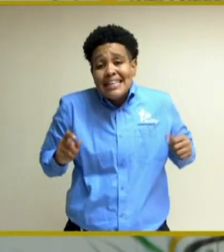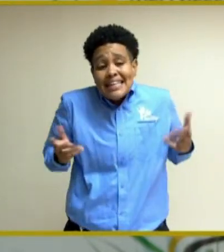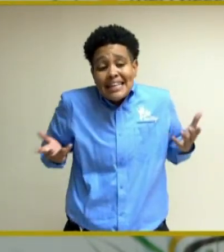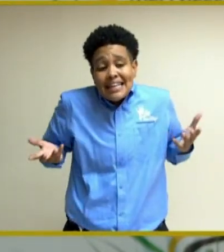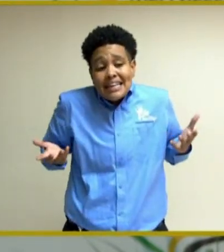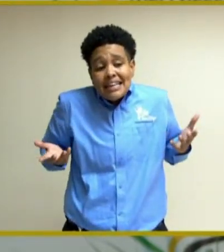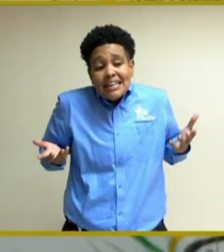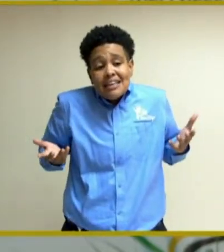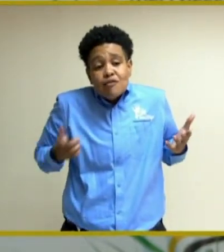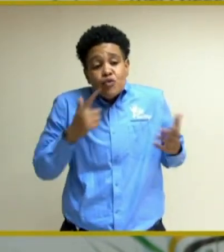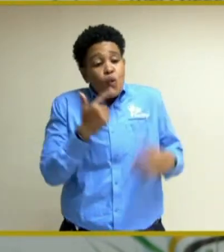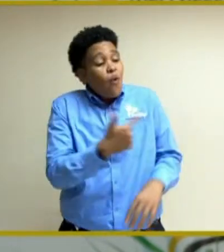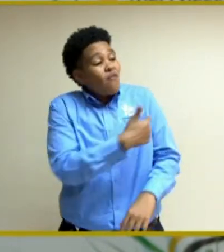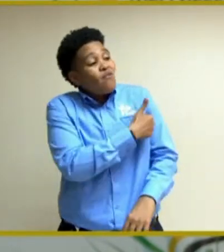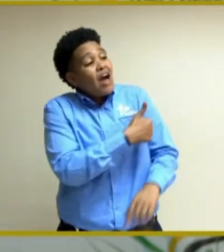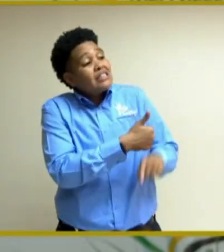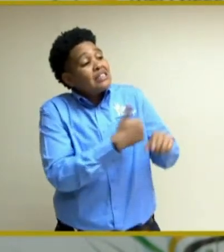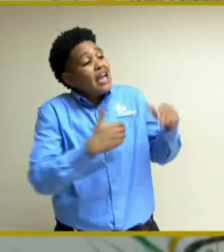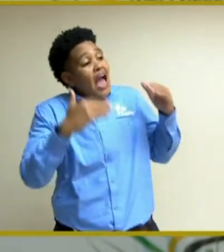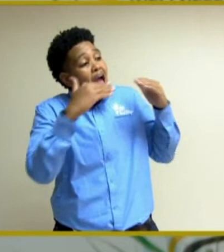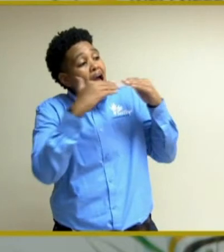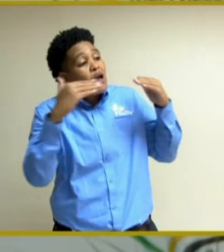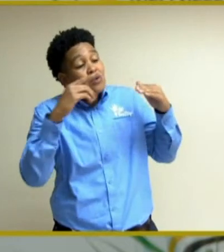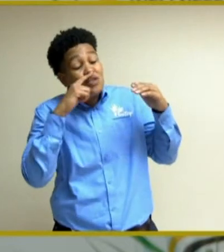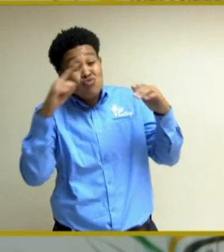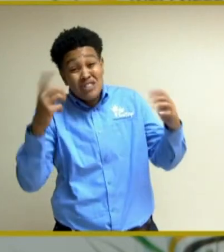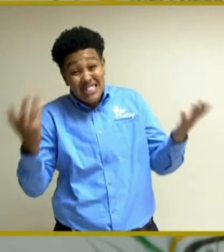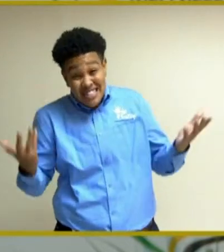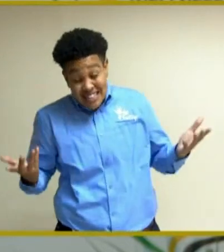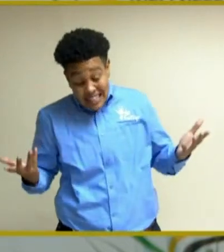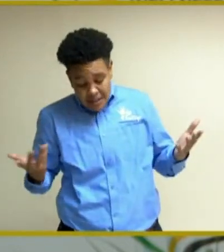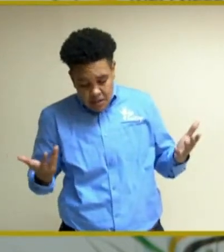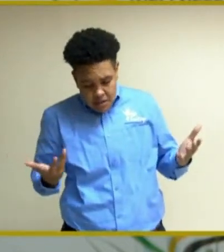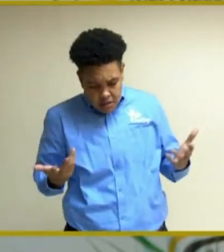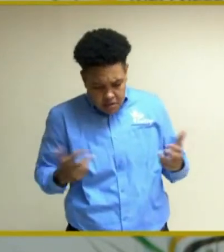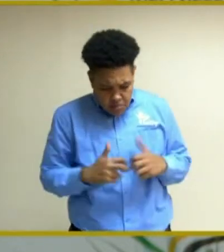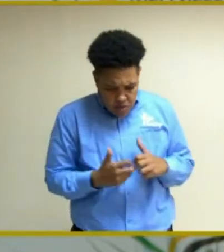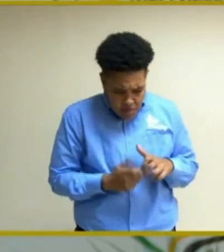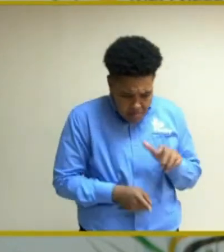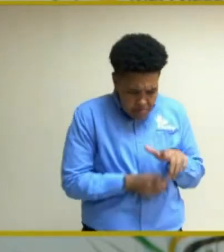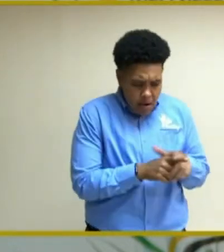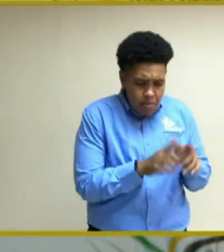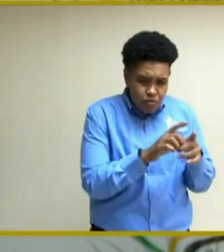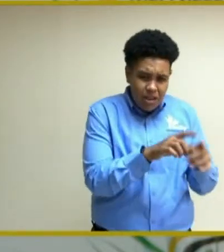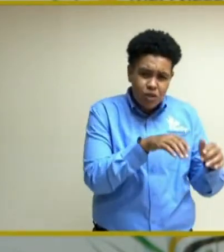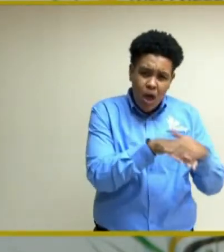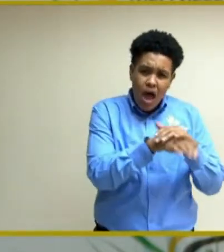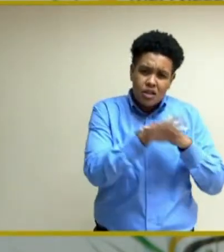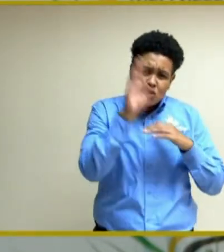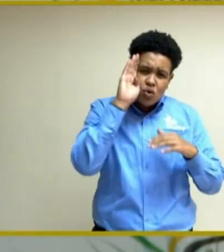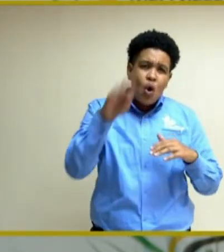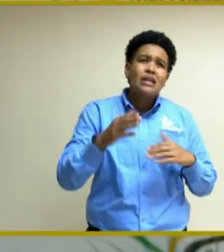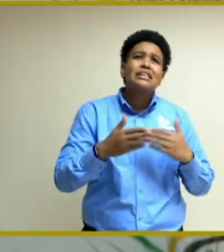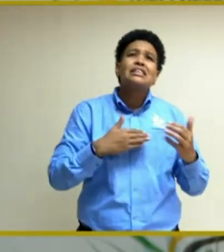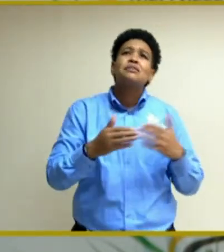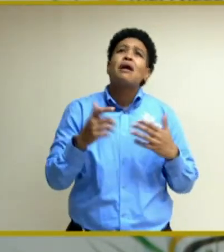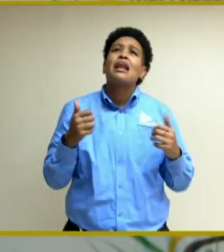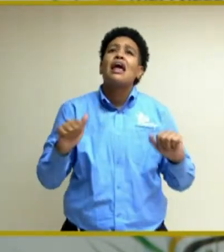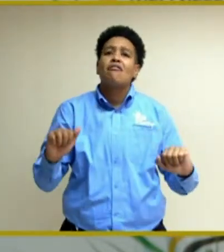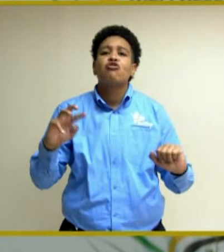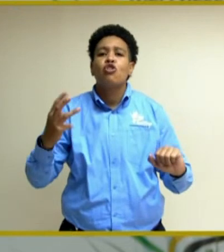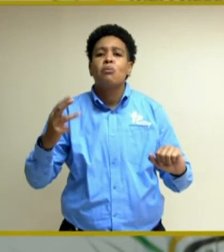so vaccine equity has been in jeopardy in terms of access to all, despite the efforts of the